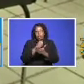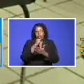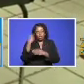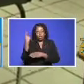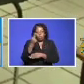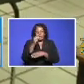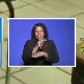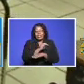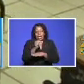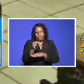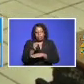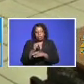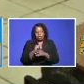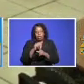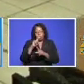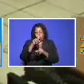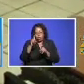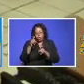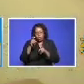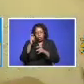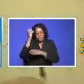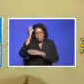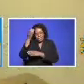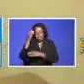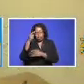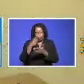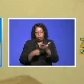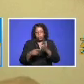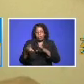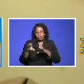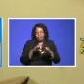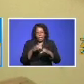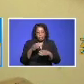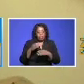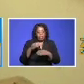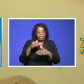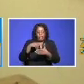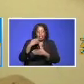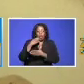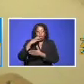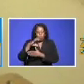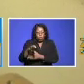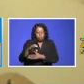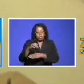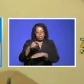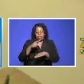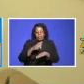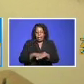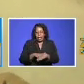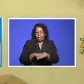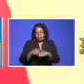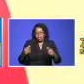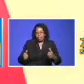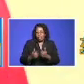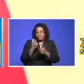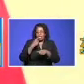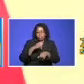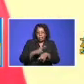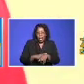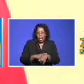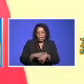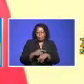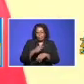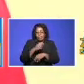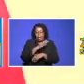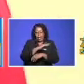Nassau. When you consider what we have done in the worst of times, in the most challenging times, and to